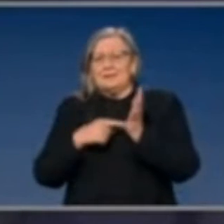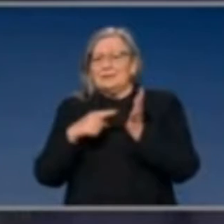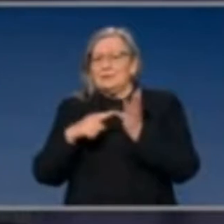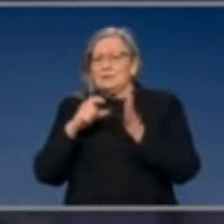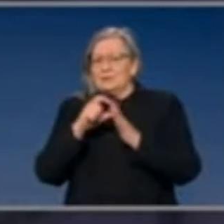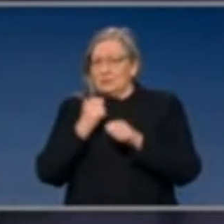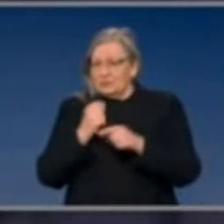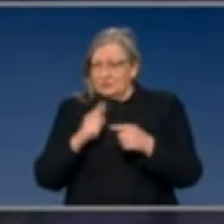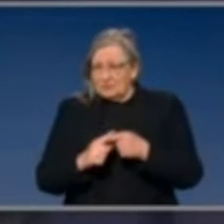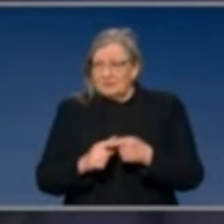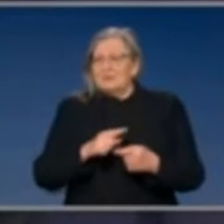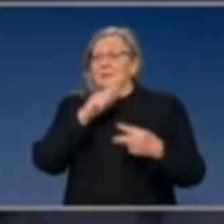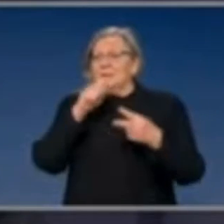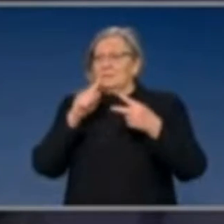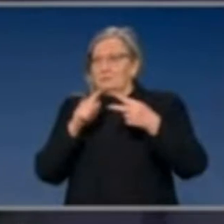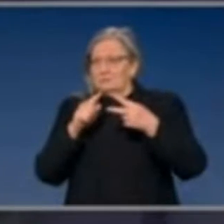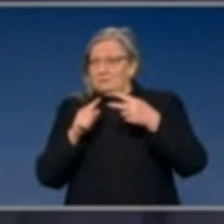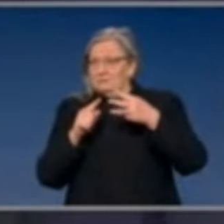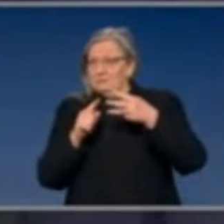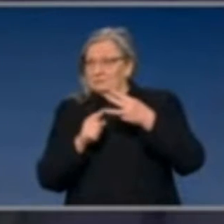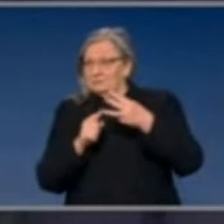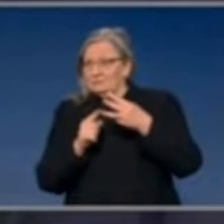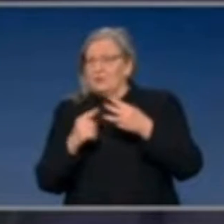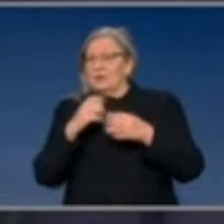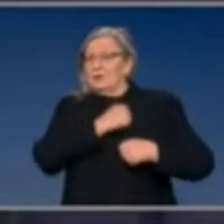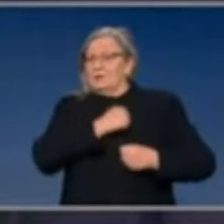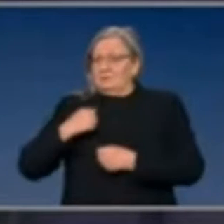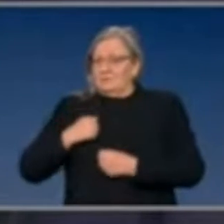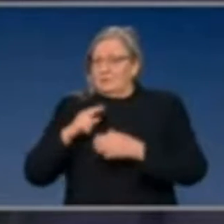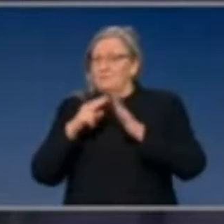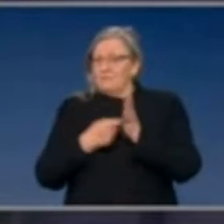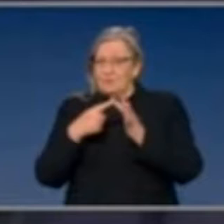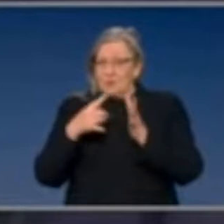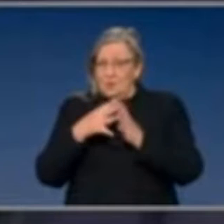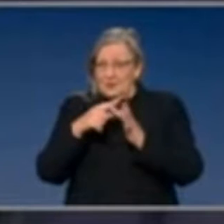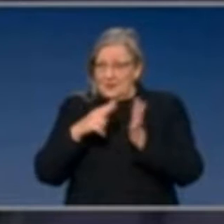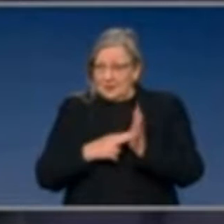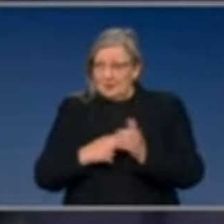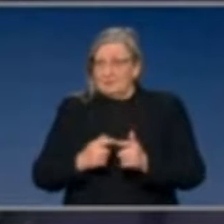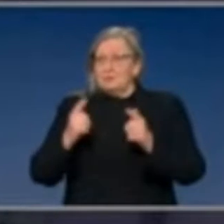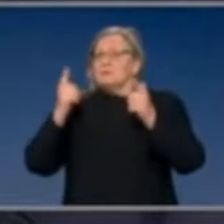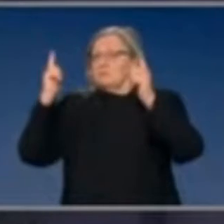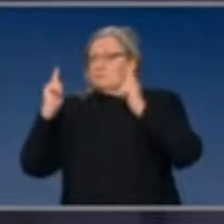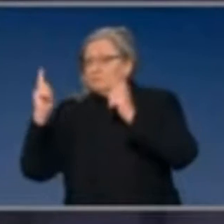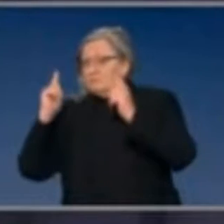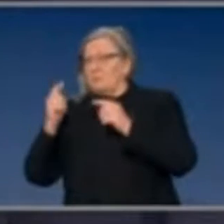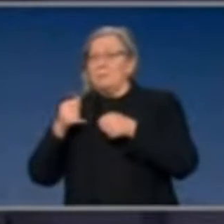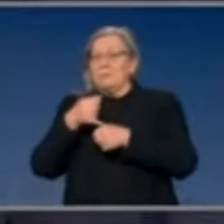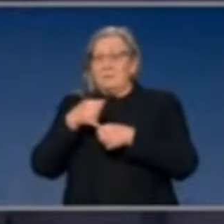COVID Shield, Lieutenant General Frewen, and the Chief Medical Officer of Australia, Professor Paul Kelly. We're following